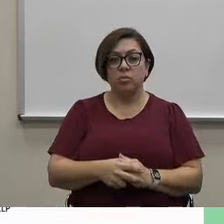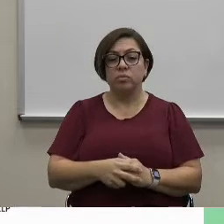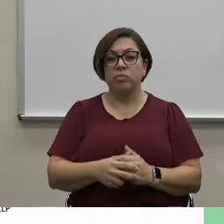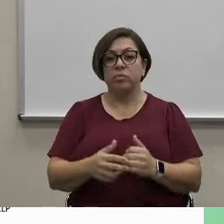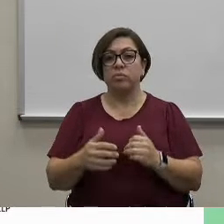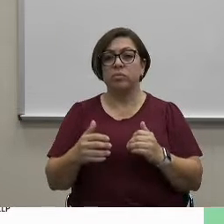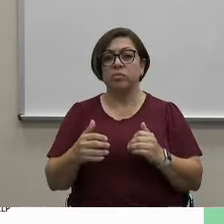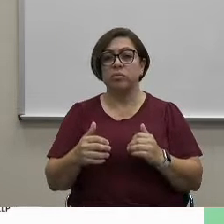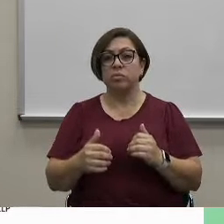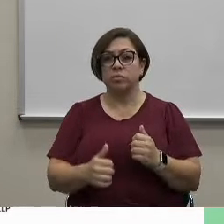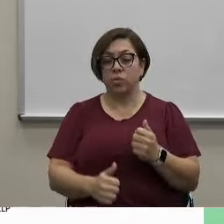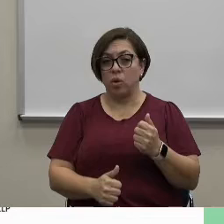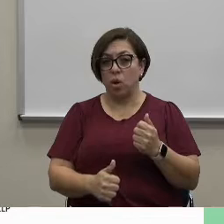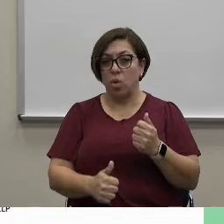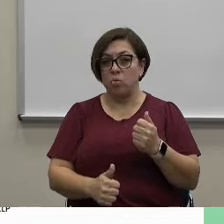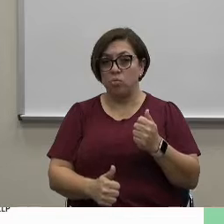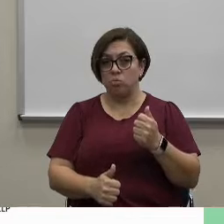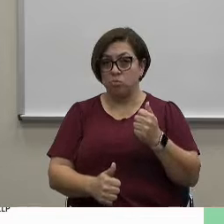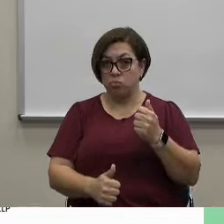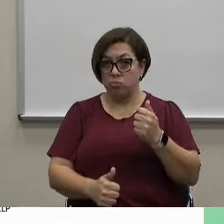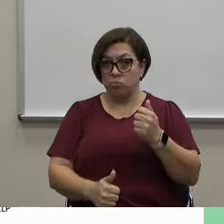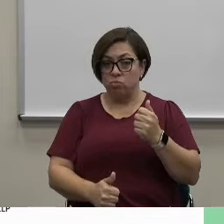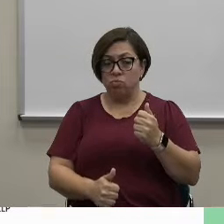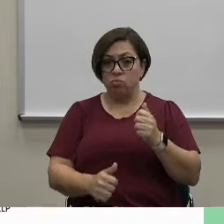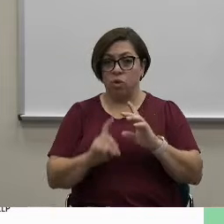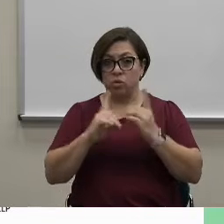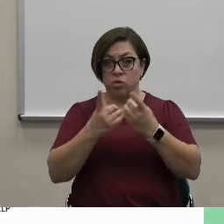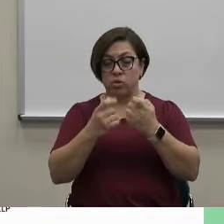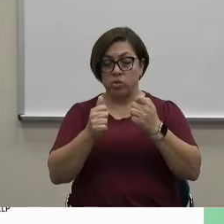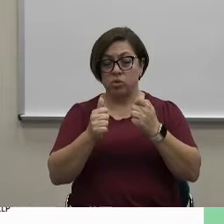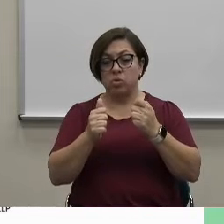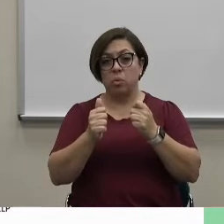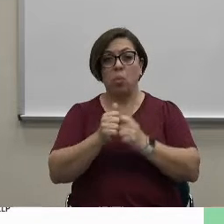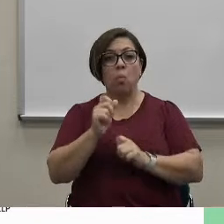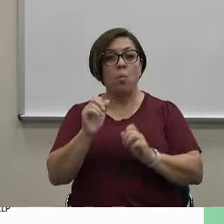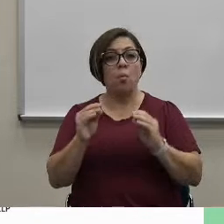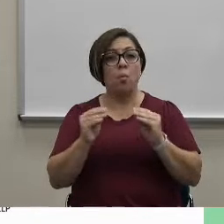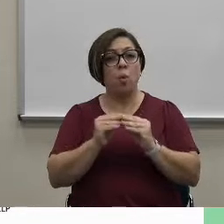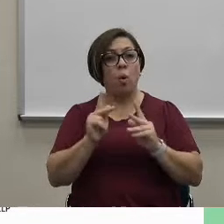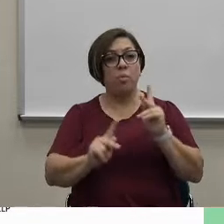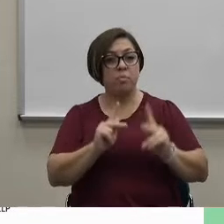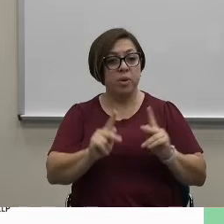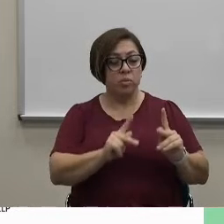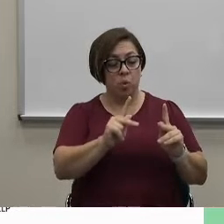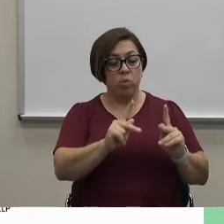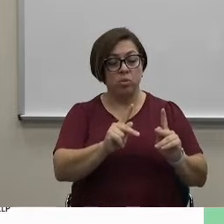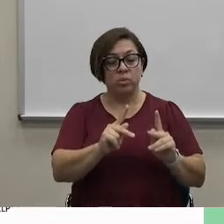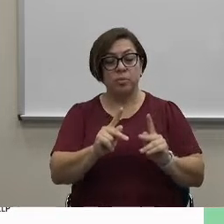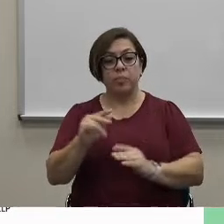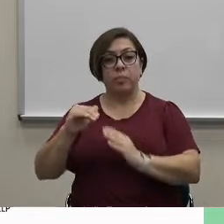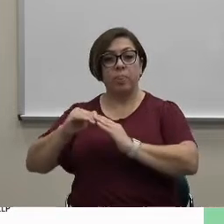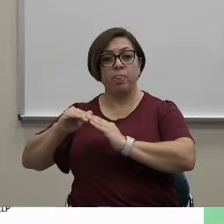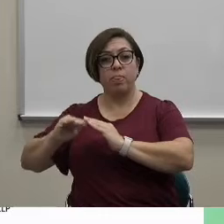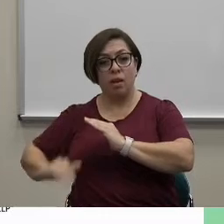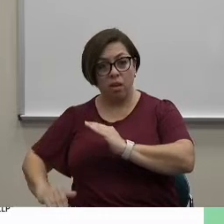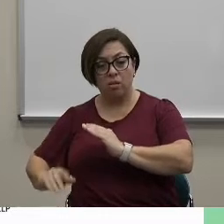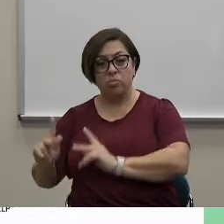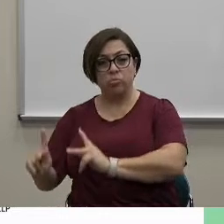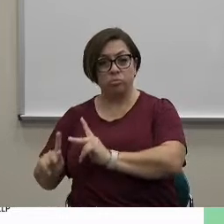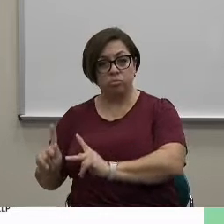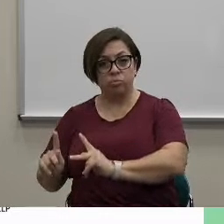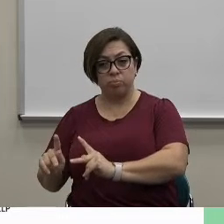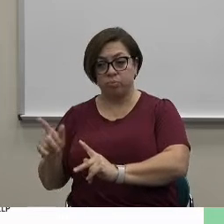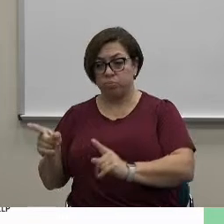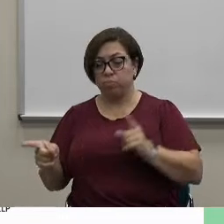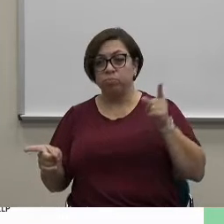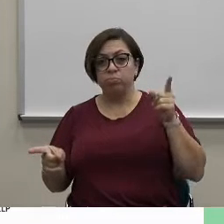district, the district with the most population in it, and the population with the least number of people in it, the